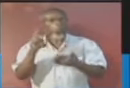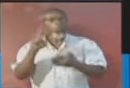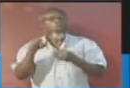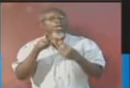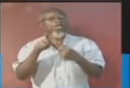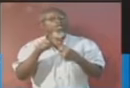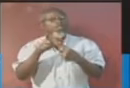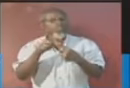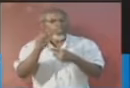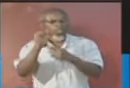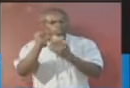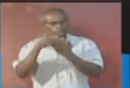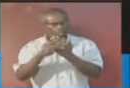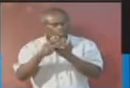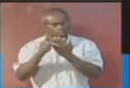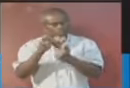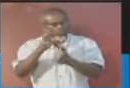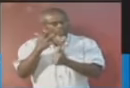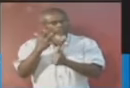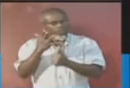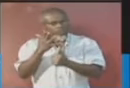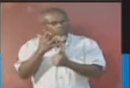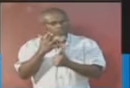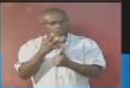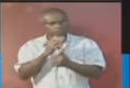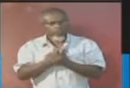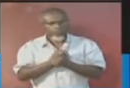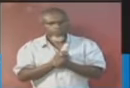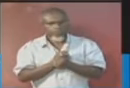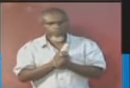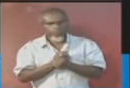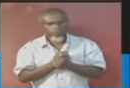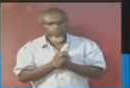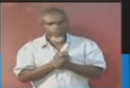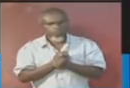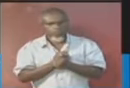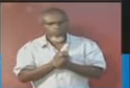second jab must be given between 8 to